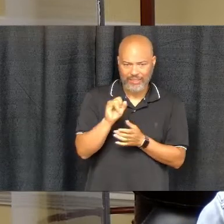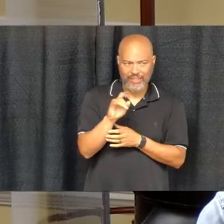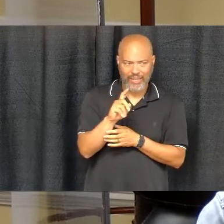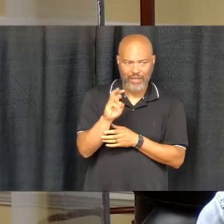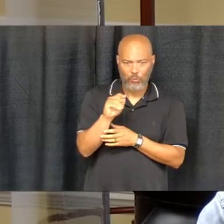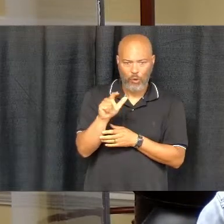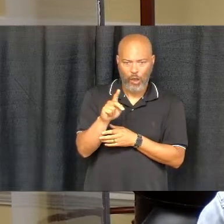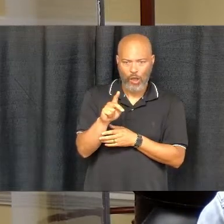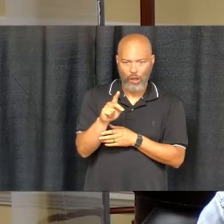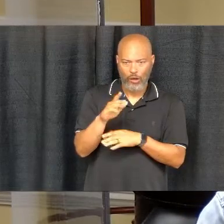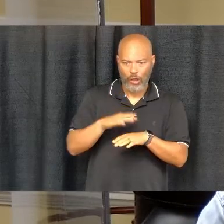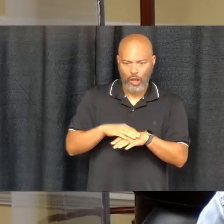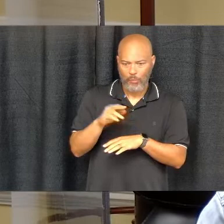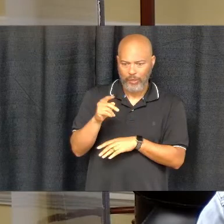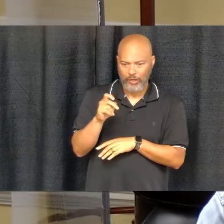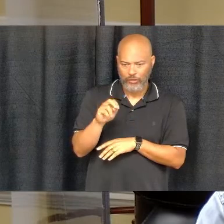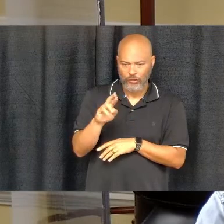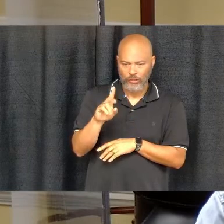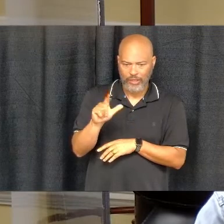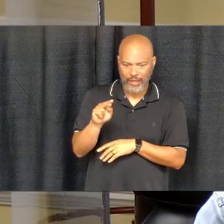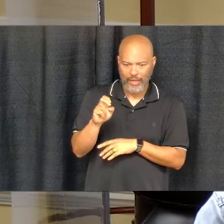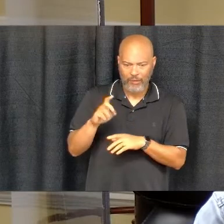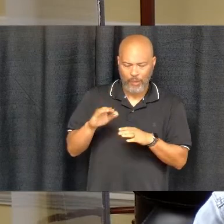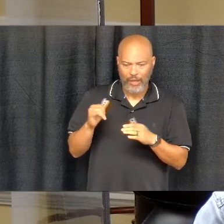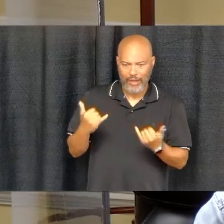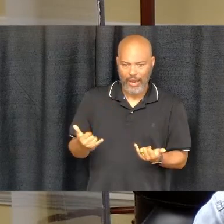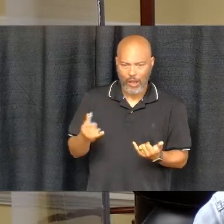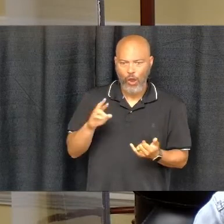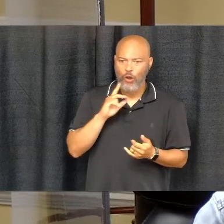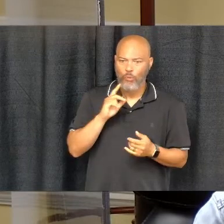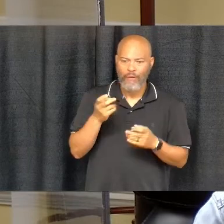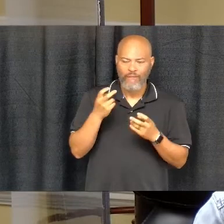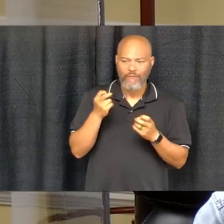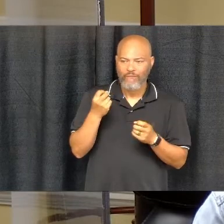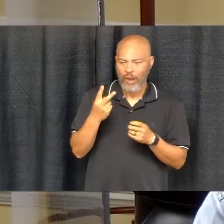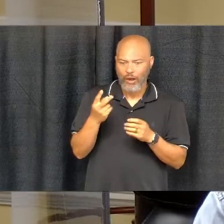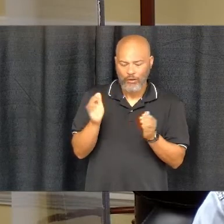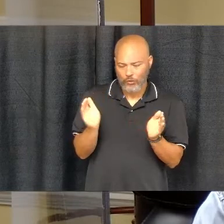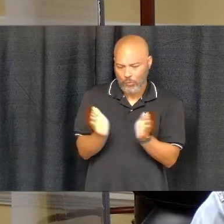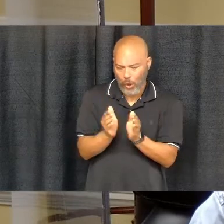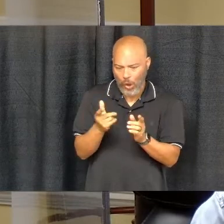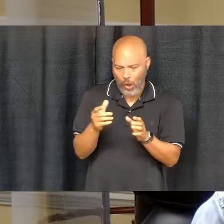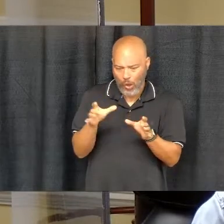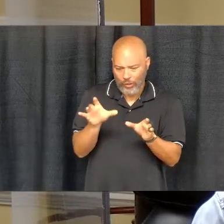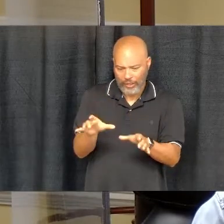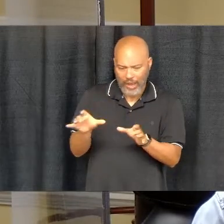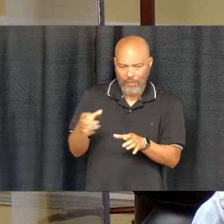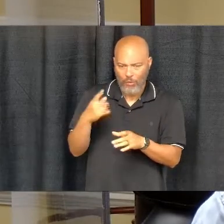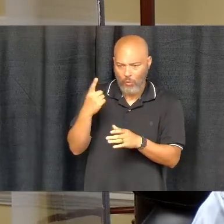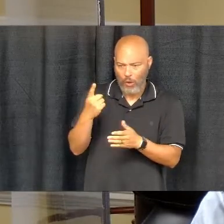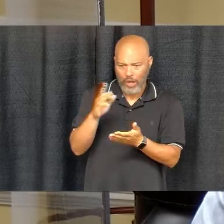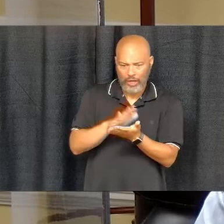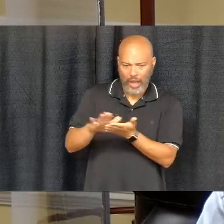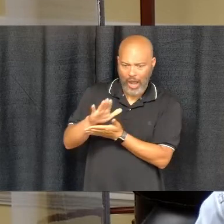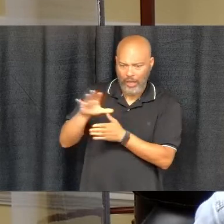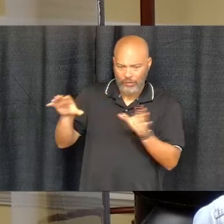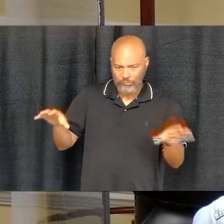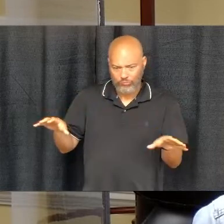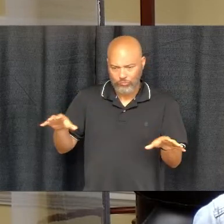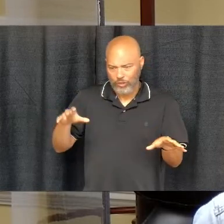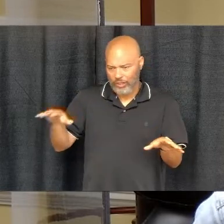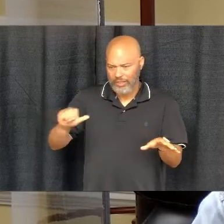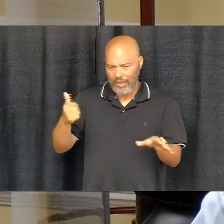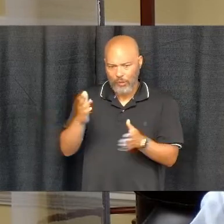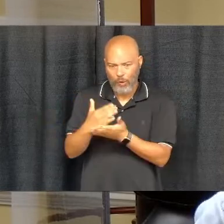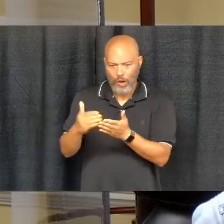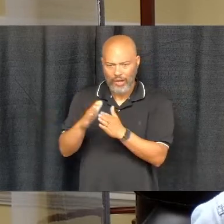sidewalk along Peterson Lane by now. Or there would have been very minimal gaps. One end is a college, the other end is